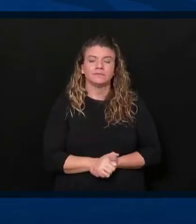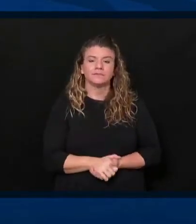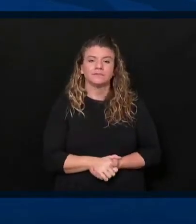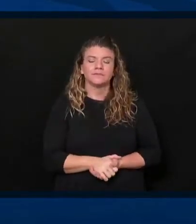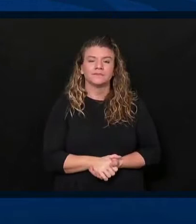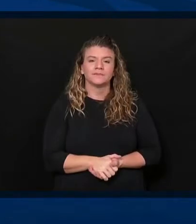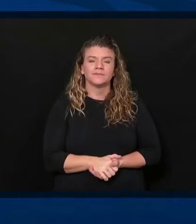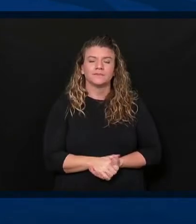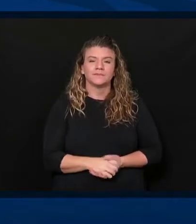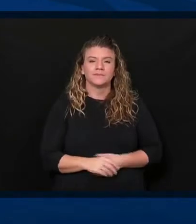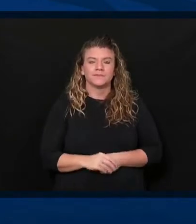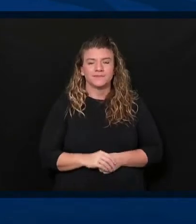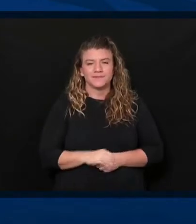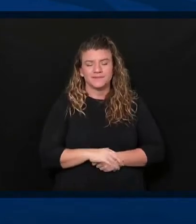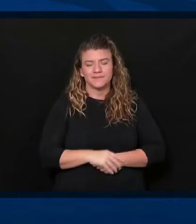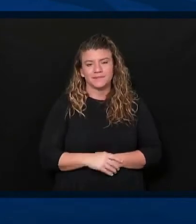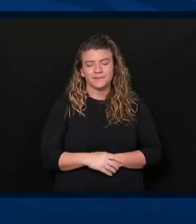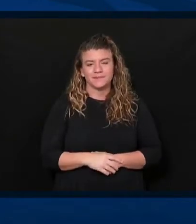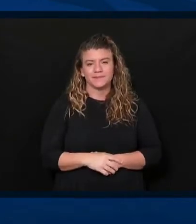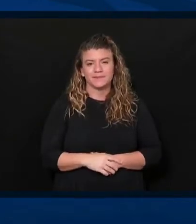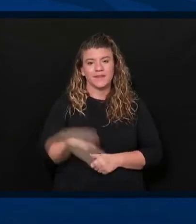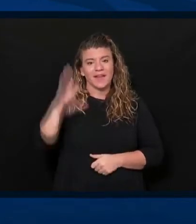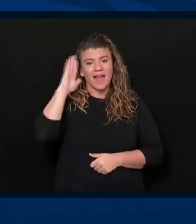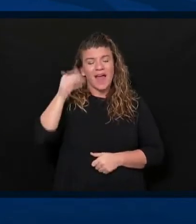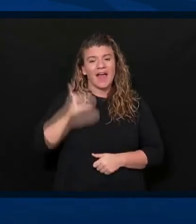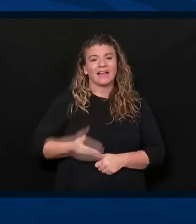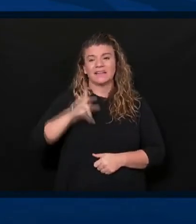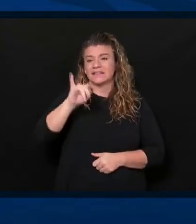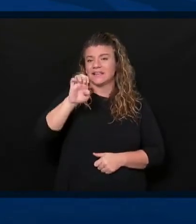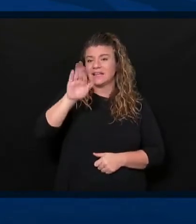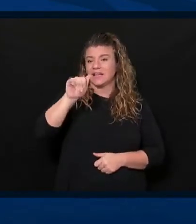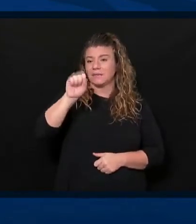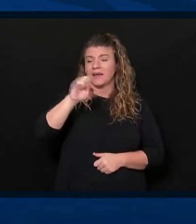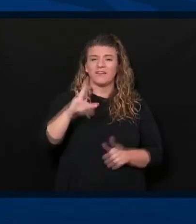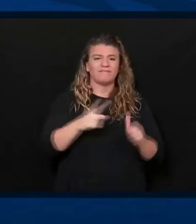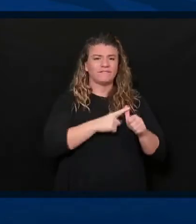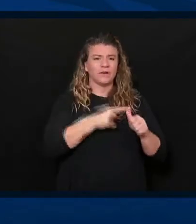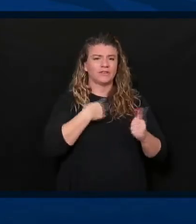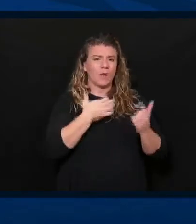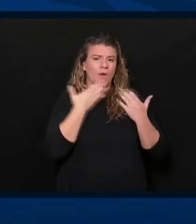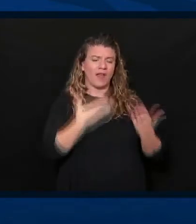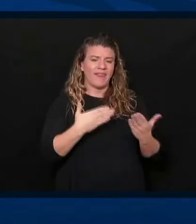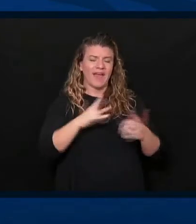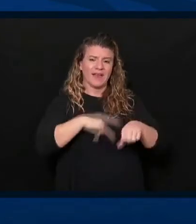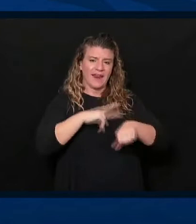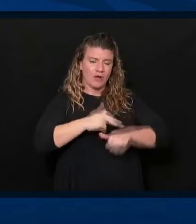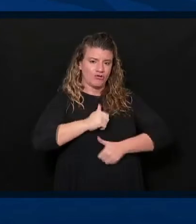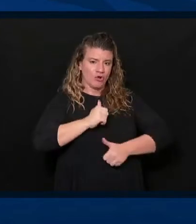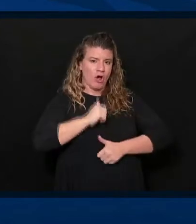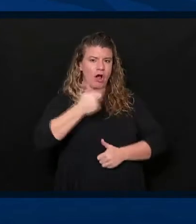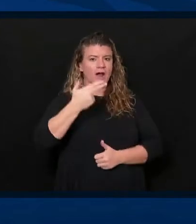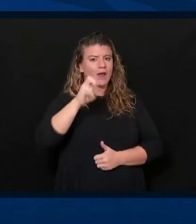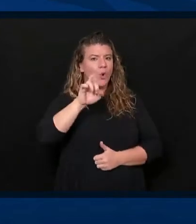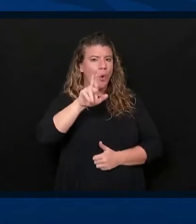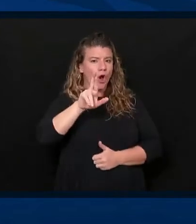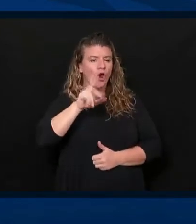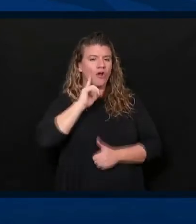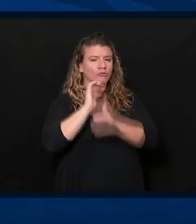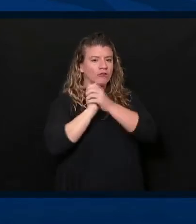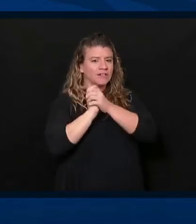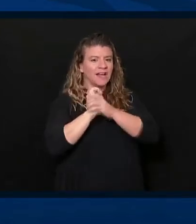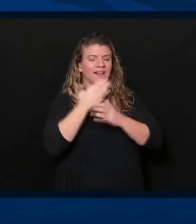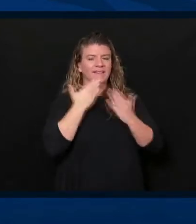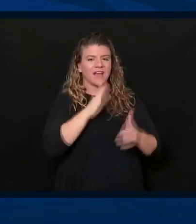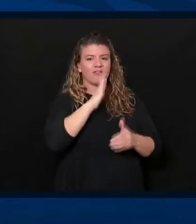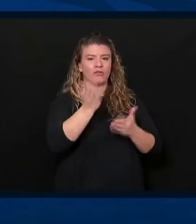Hi, this is Kenny Bass with Channel 8 and Fox 11. I very quickly want to say thank you to Major Hoyer and the West Virginia National Guard, the veterans, for their service. I was